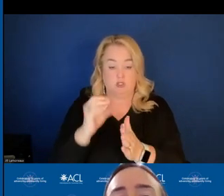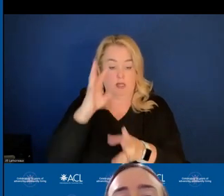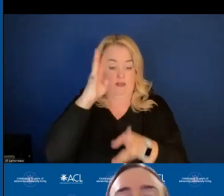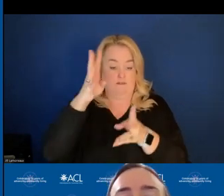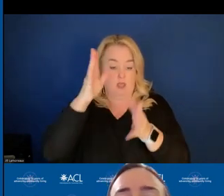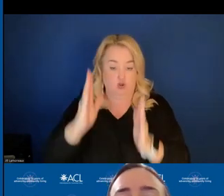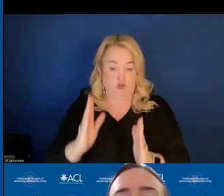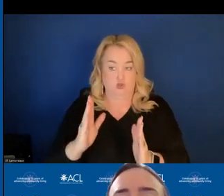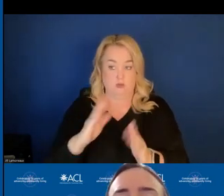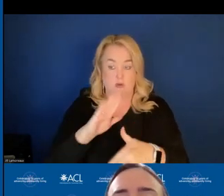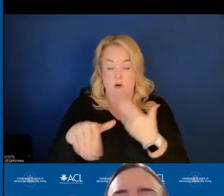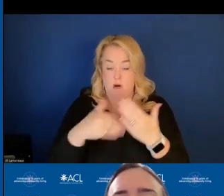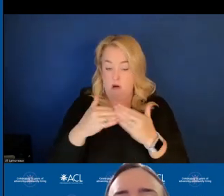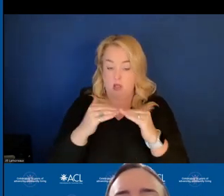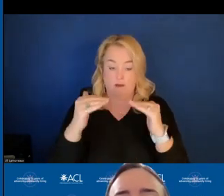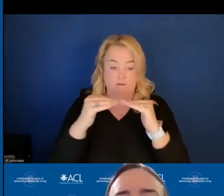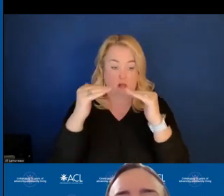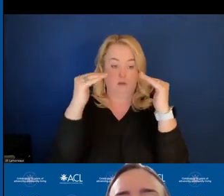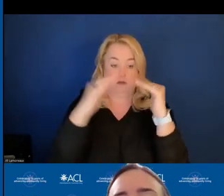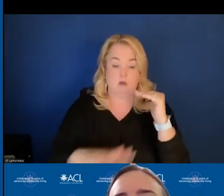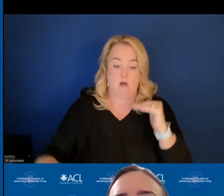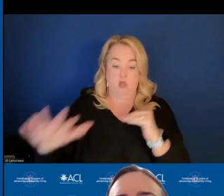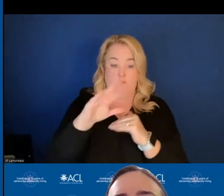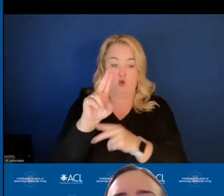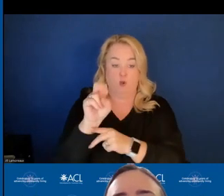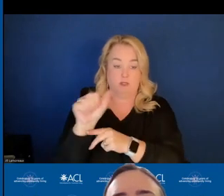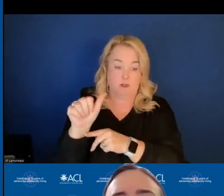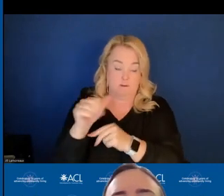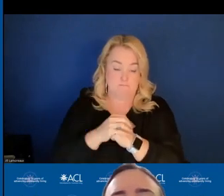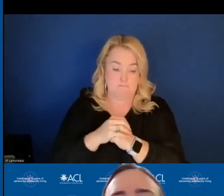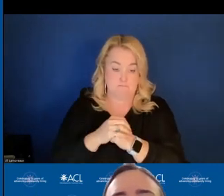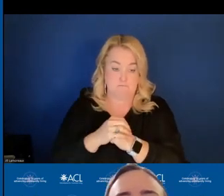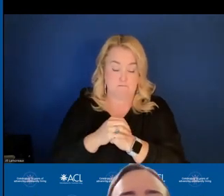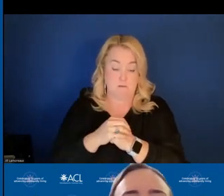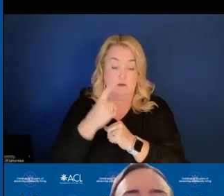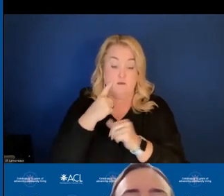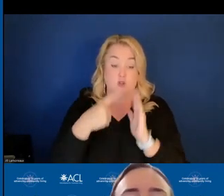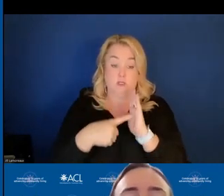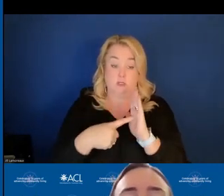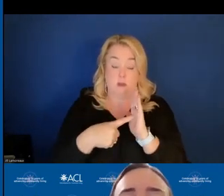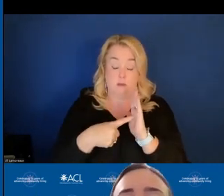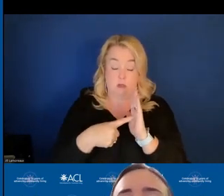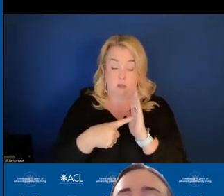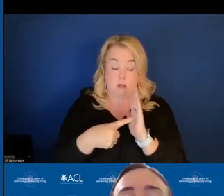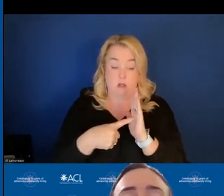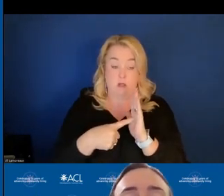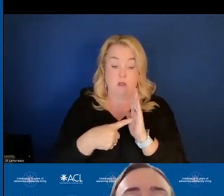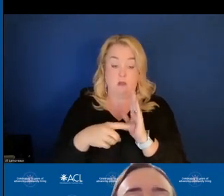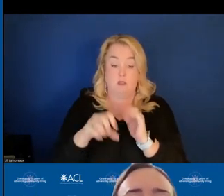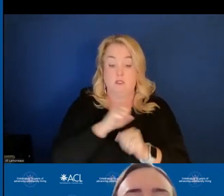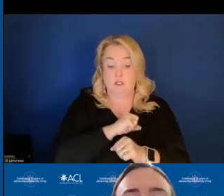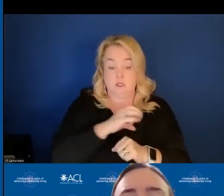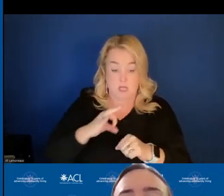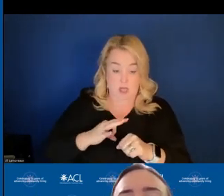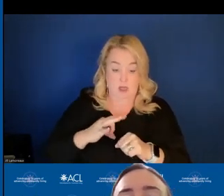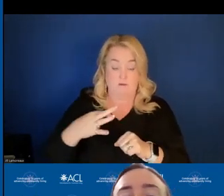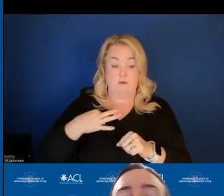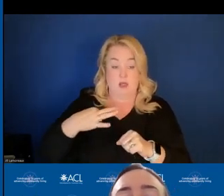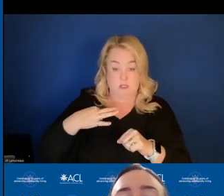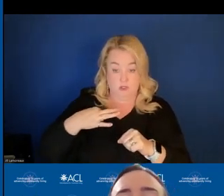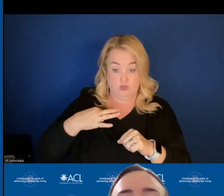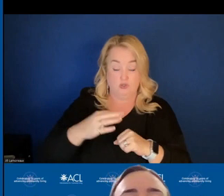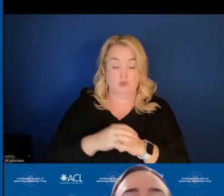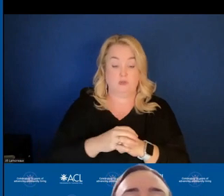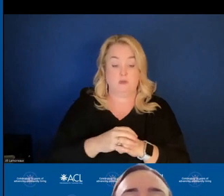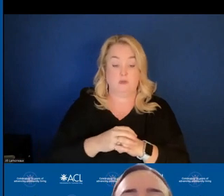at all levels across the United States. Examples of champions include staff, volunteers